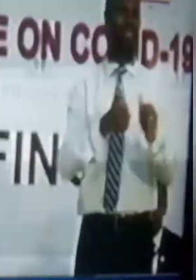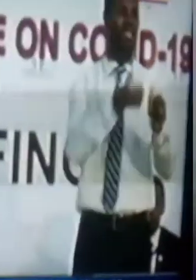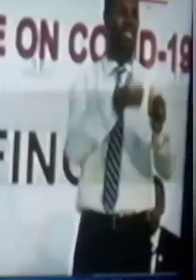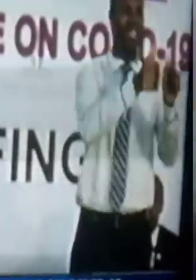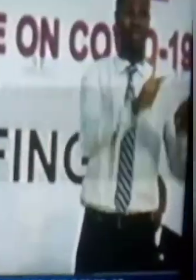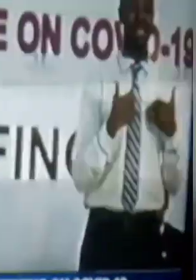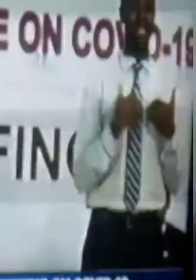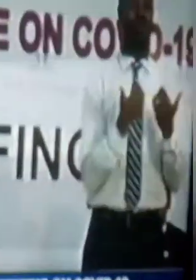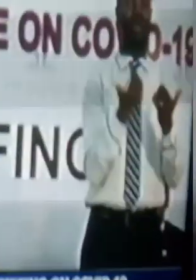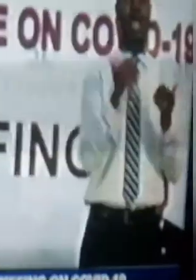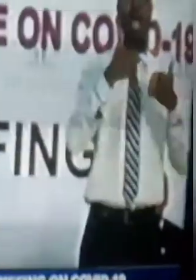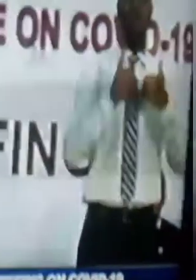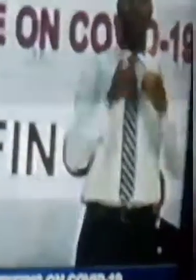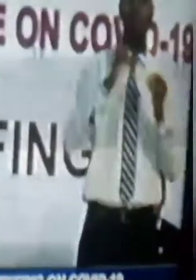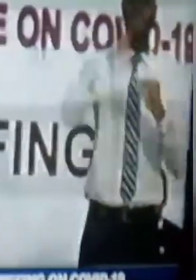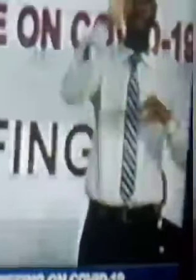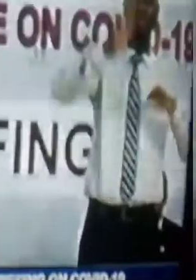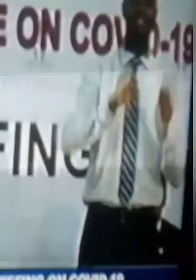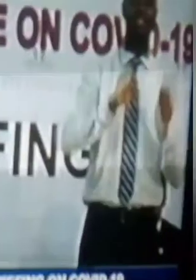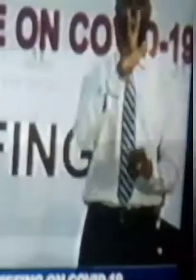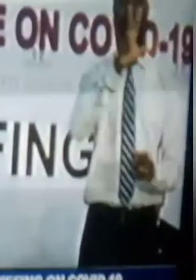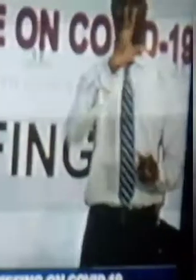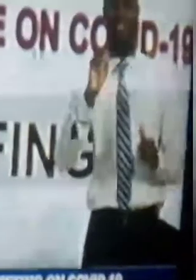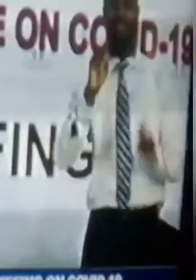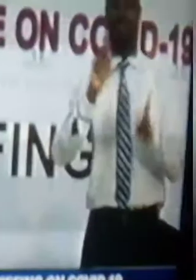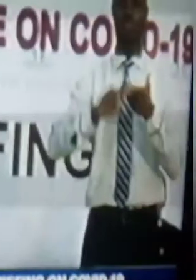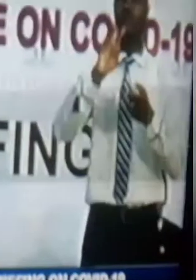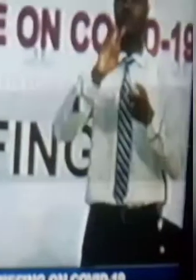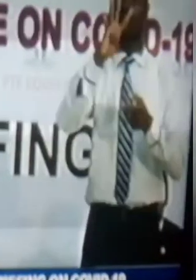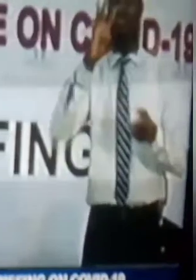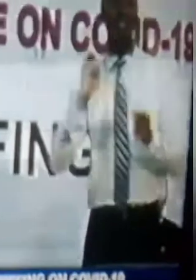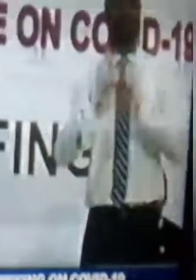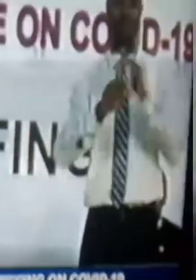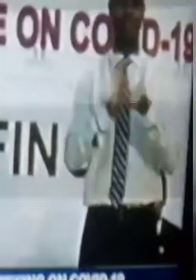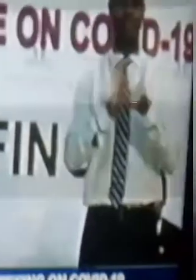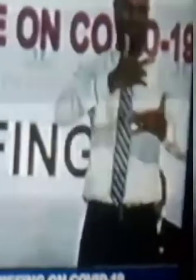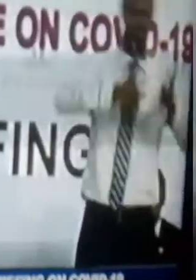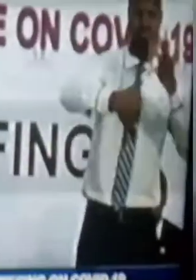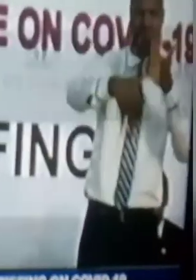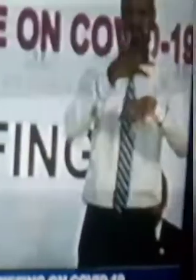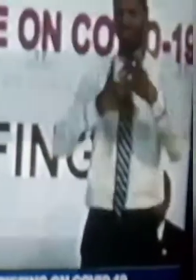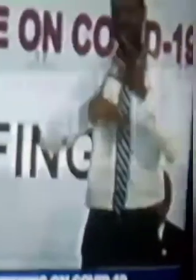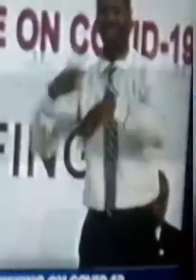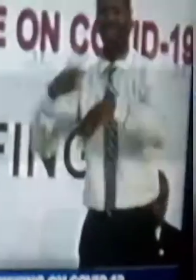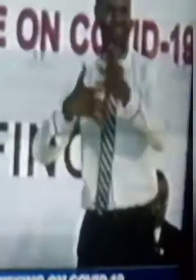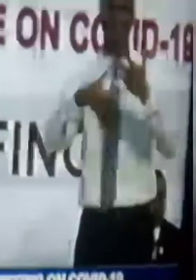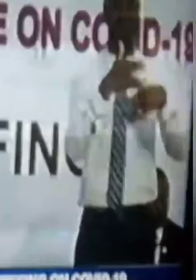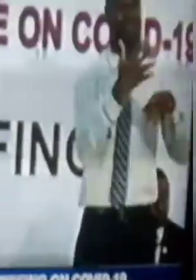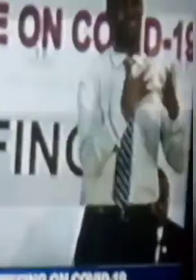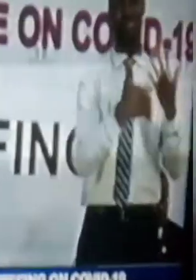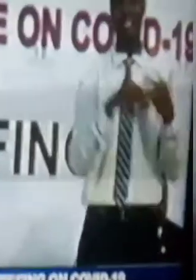40 contacts to follow up. Like you all know, Nigerians are very sociable people, so everyone generally has a